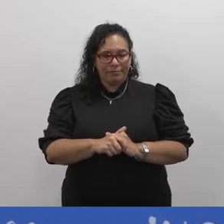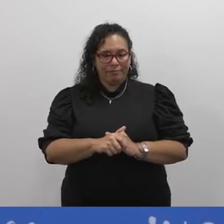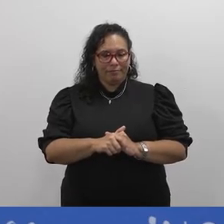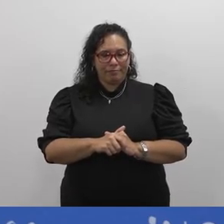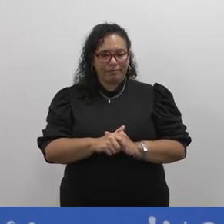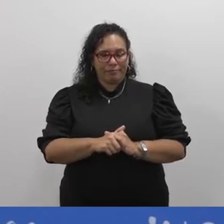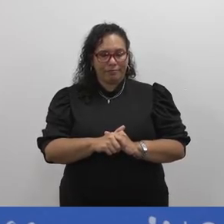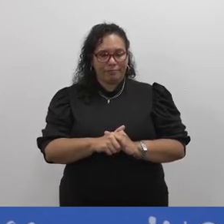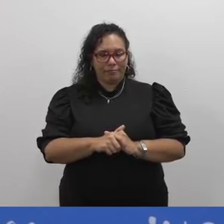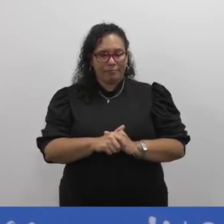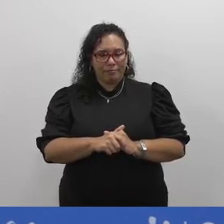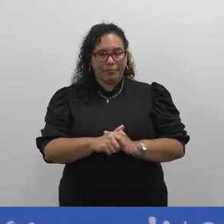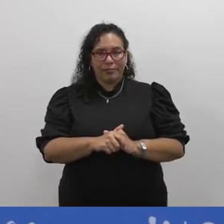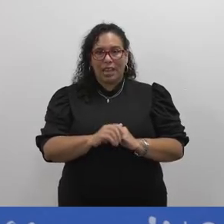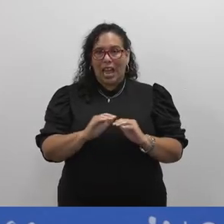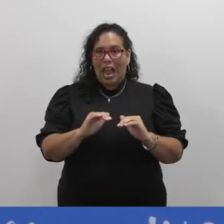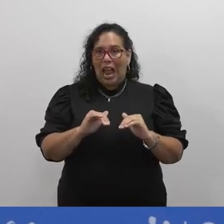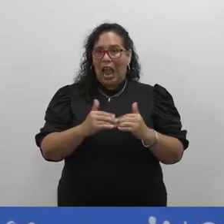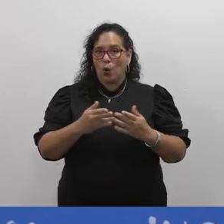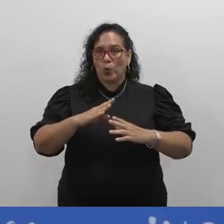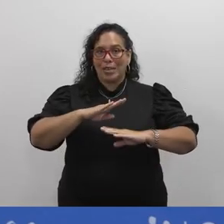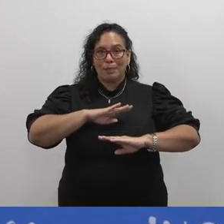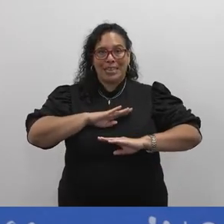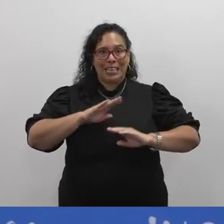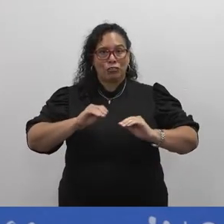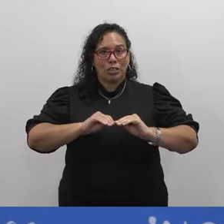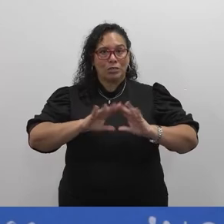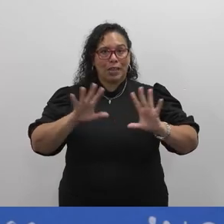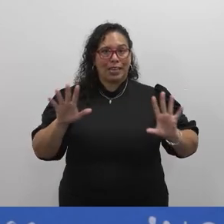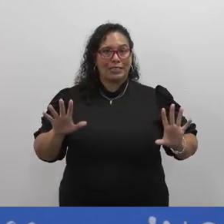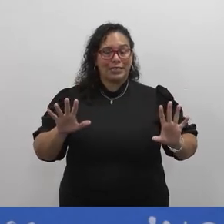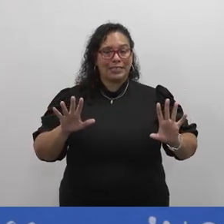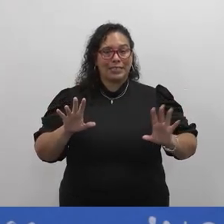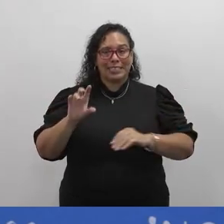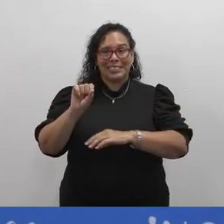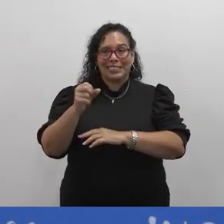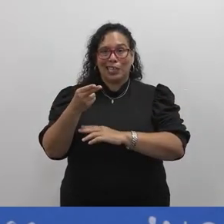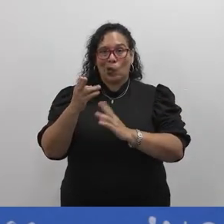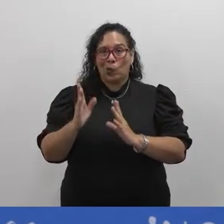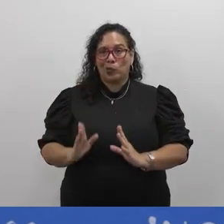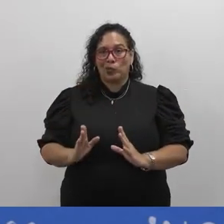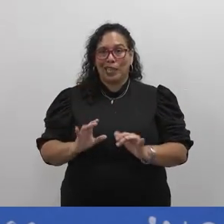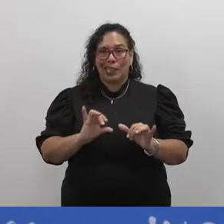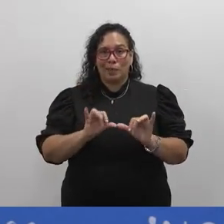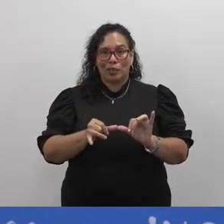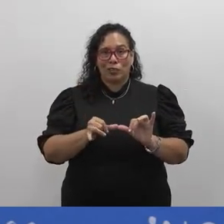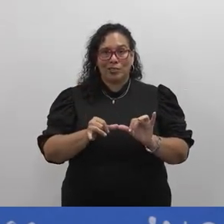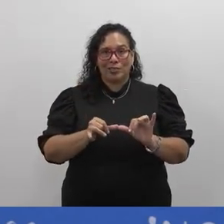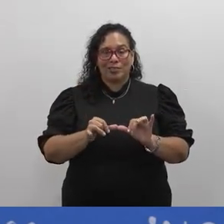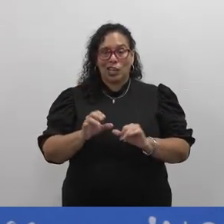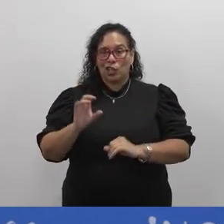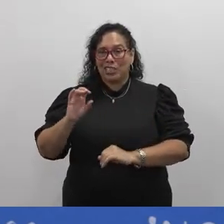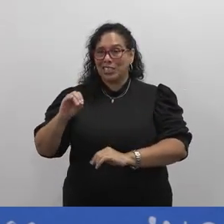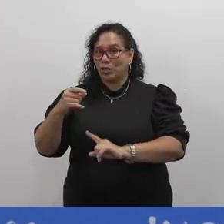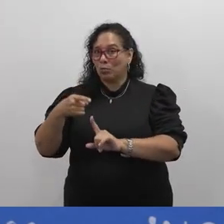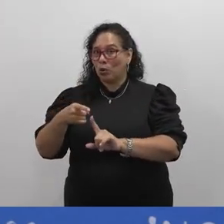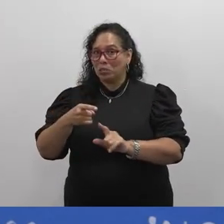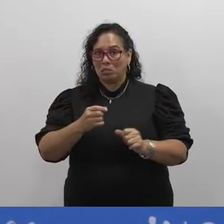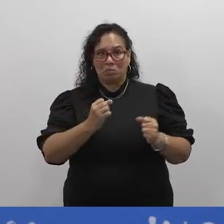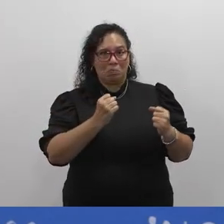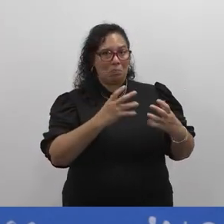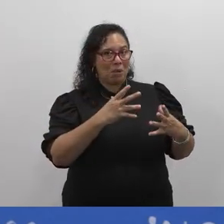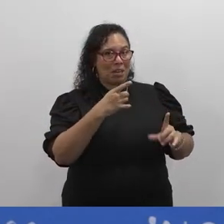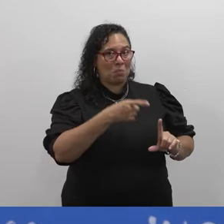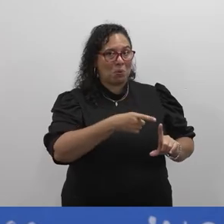with transparency and including stakeholders? And it has metrics of are you getting 0 points? Like there's those self check marks that I think